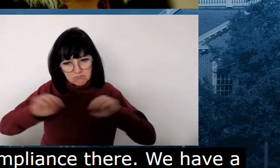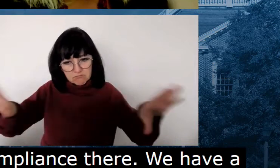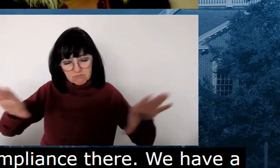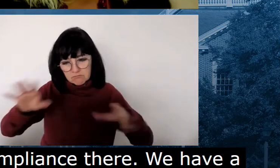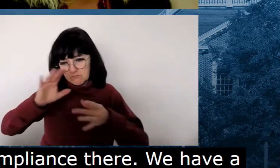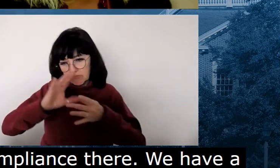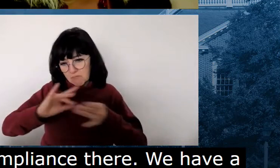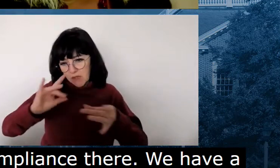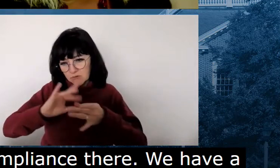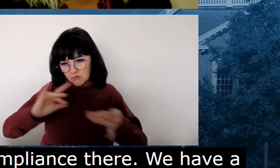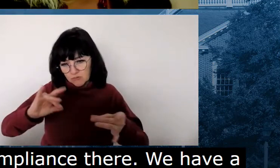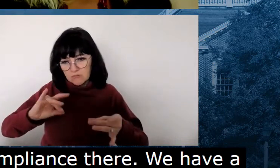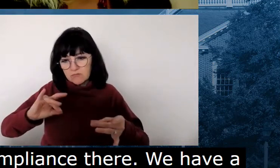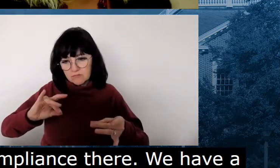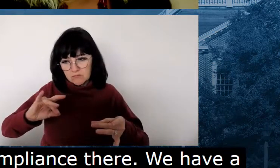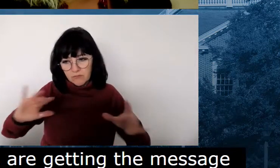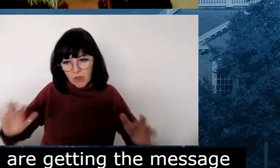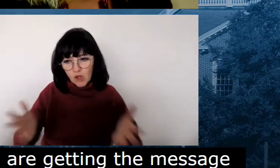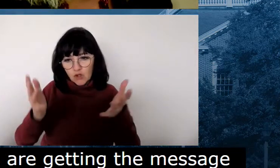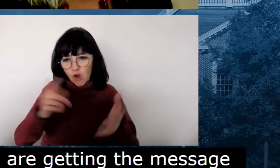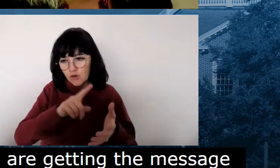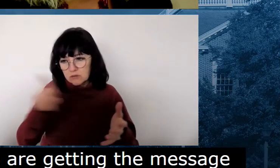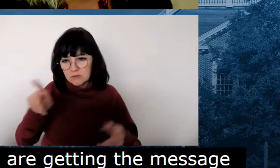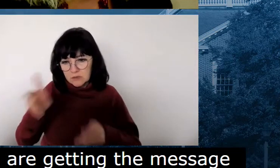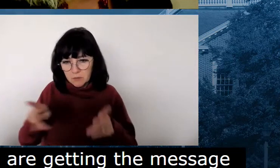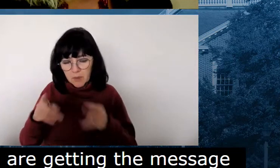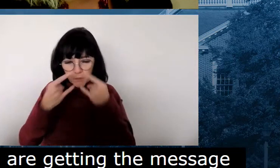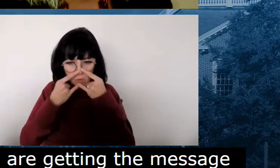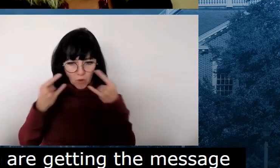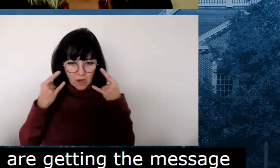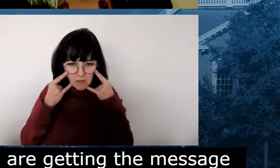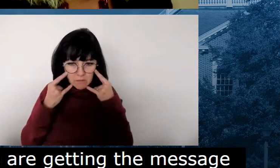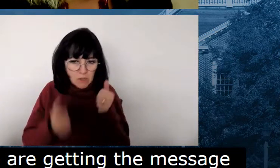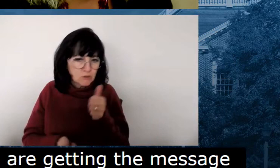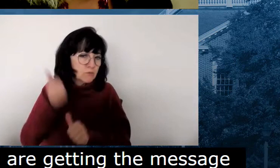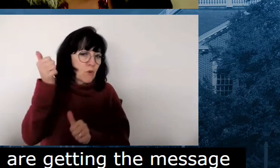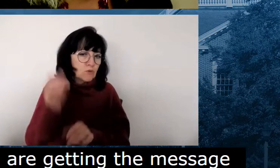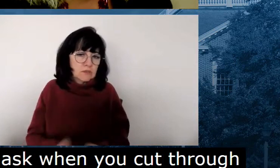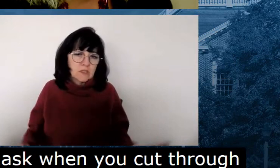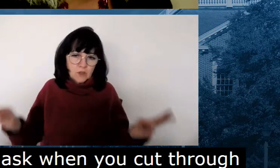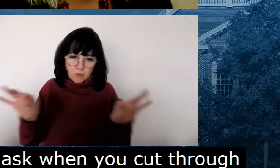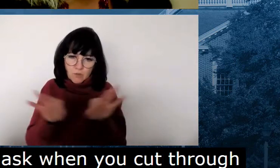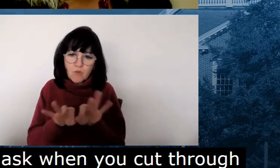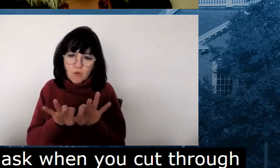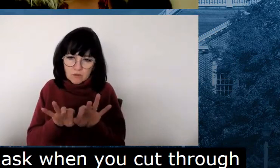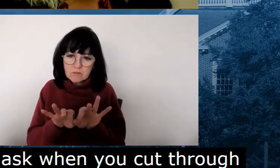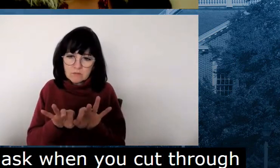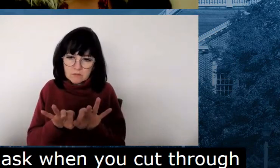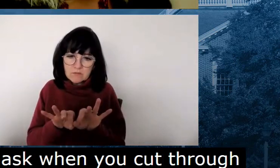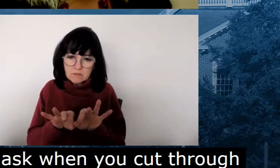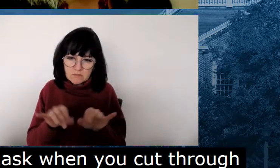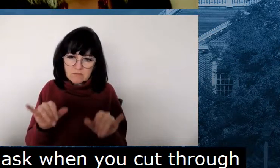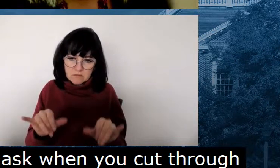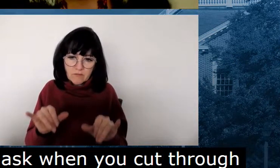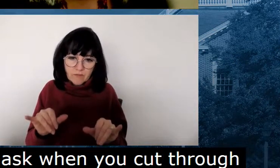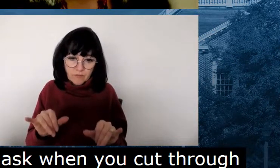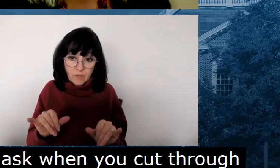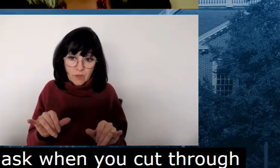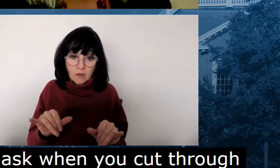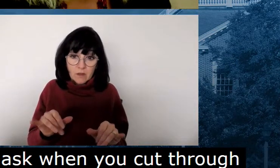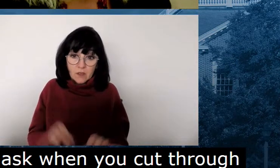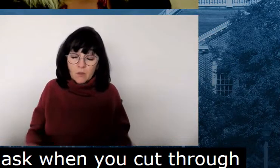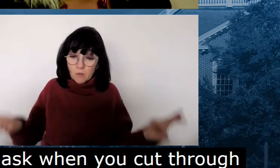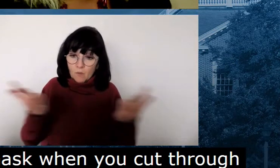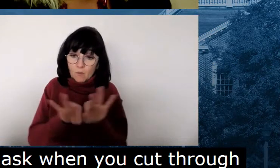When you cut right through it, that probably is the most important thing after getting vaccinated yourself, is to wear